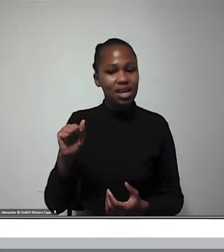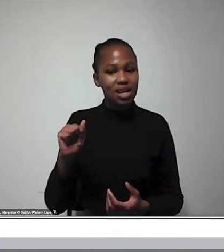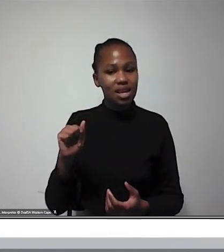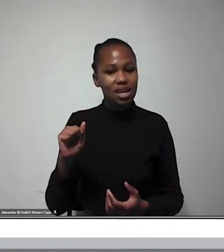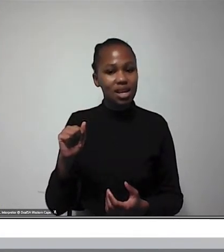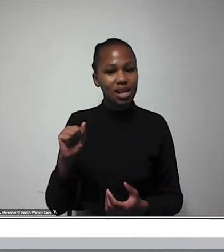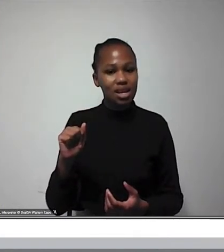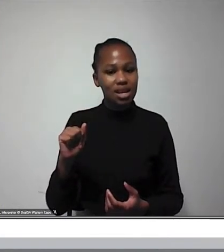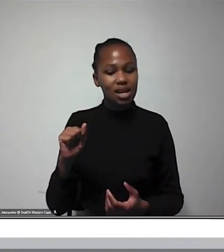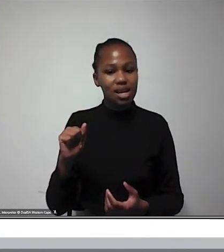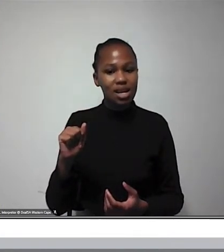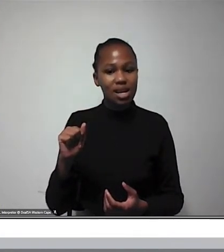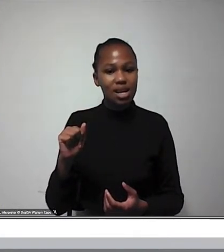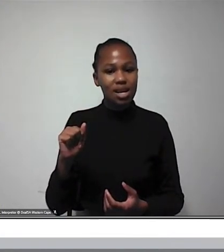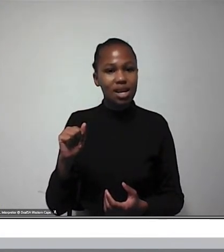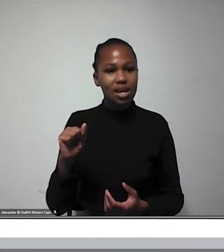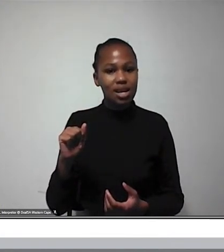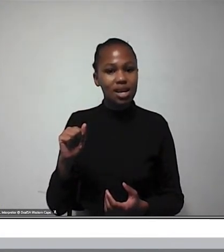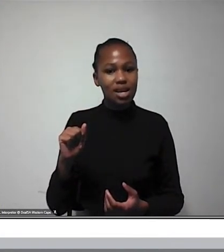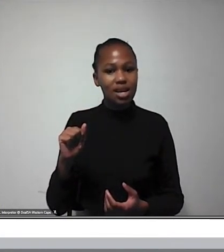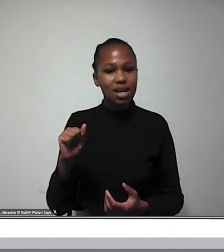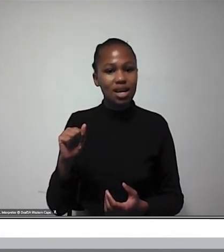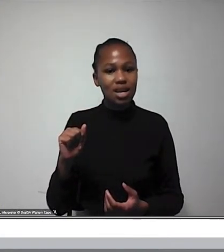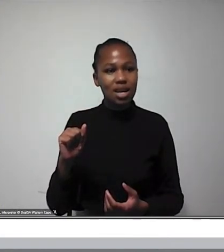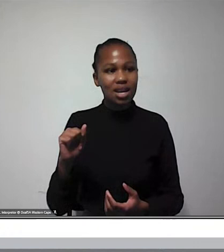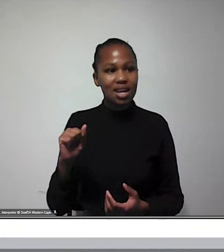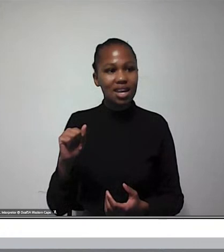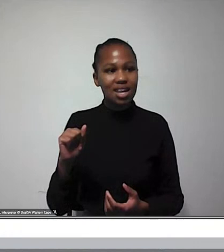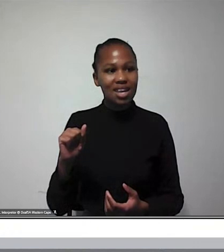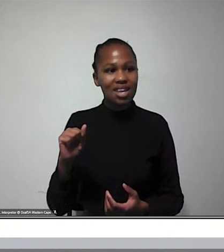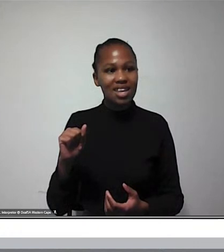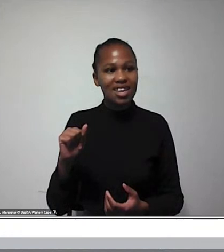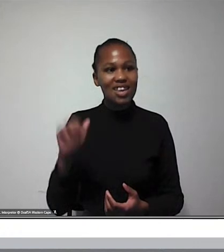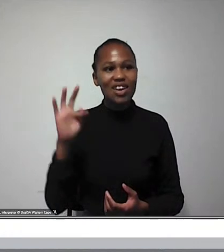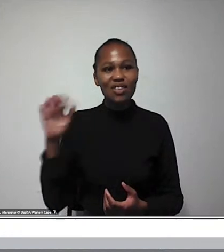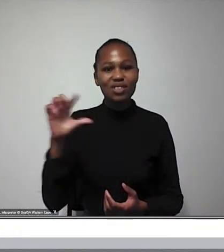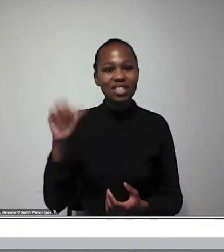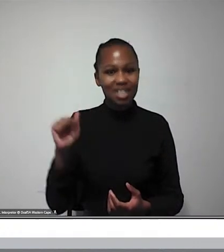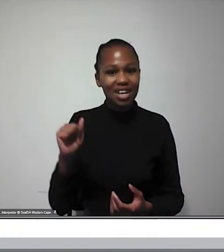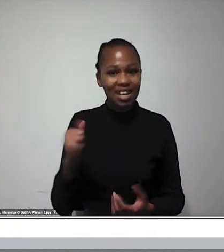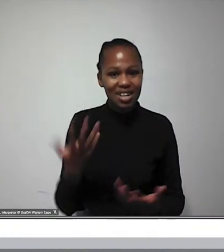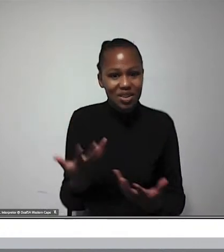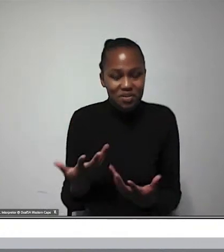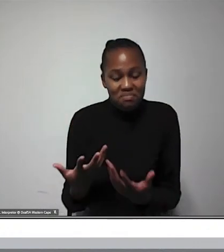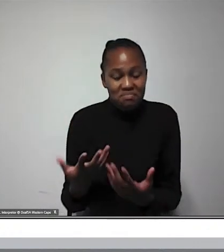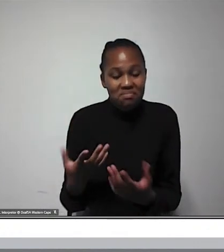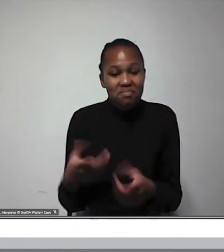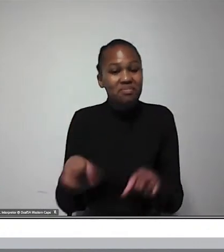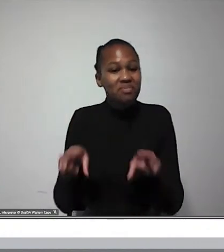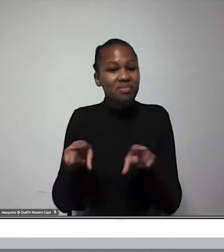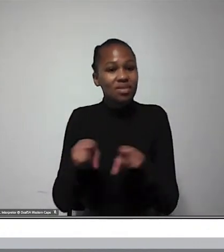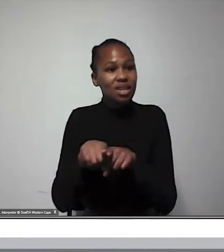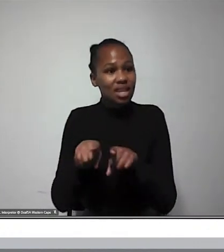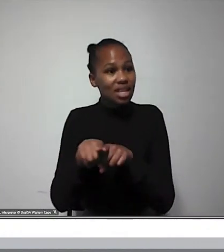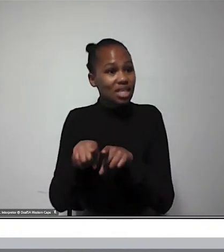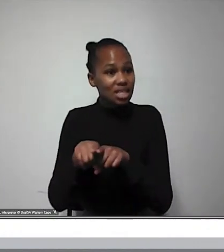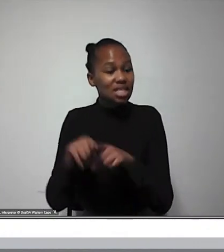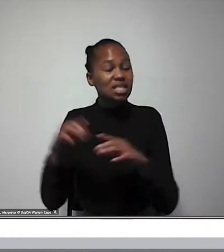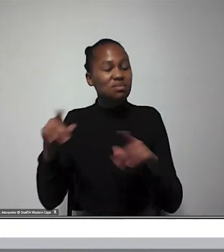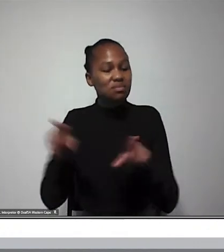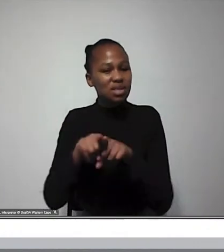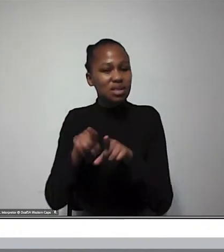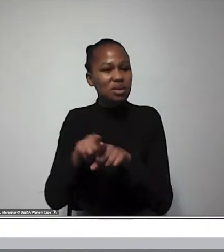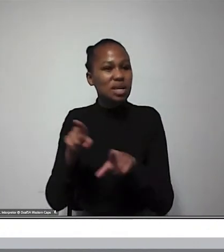is whether the department could also play a lobbying and advocacy role for a similar FTA and whether this is something that they've looked